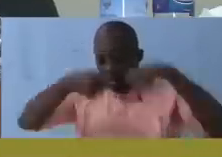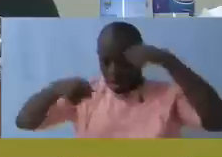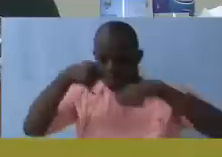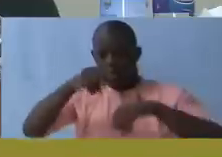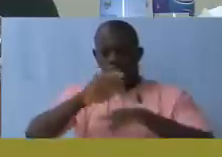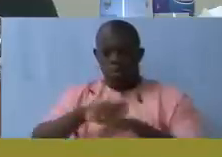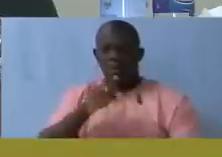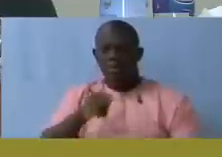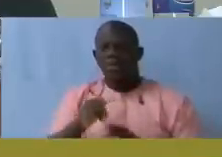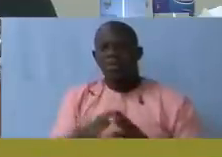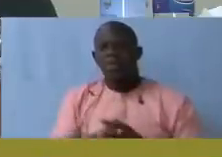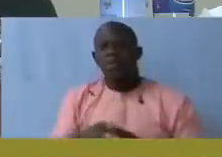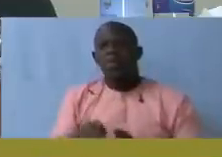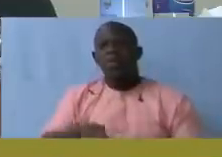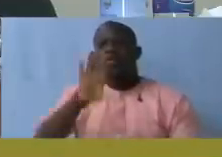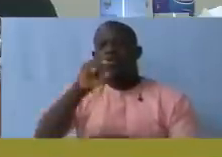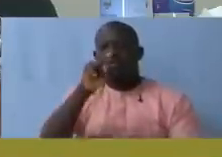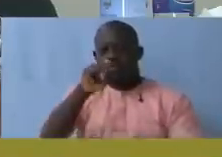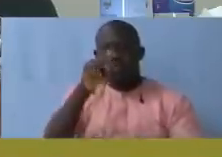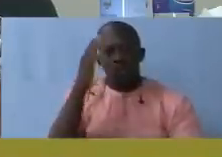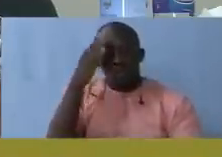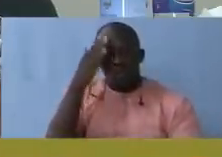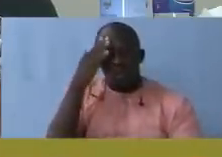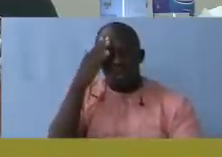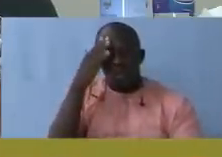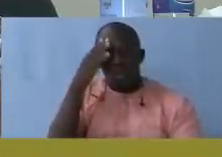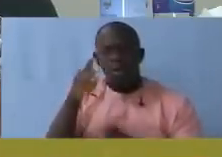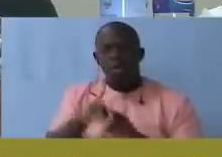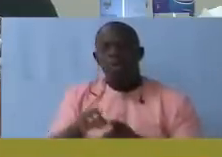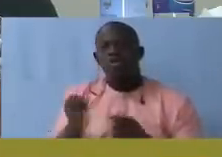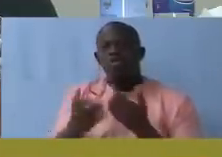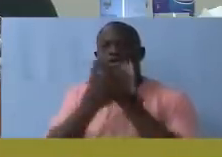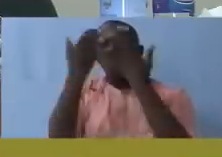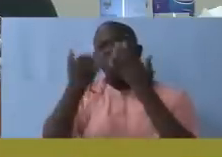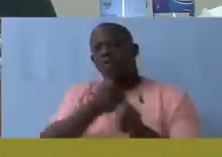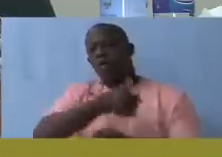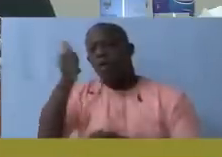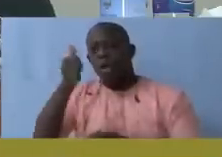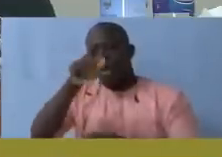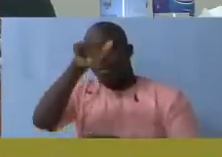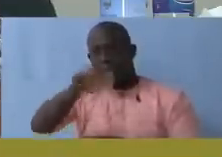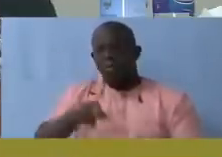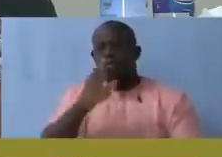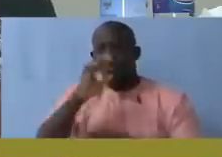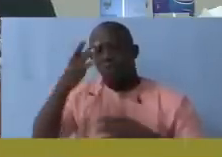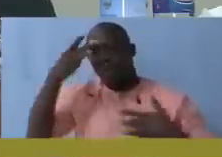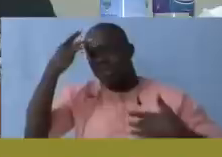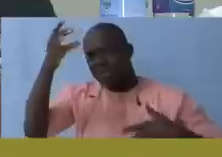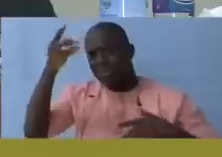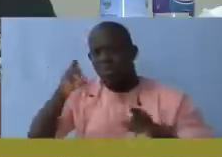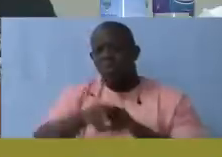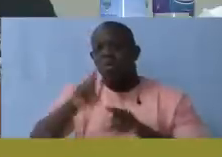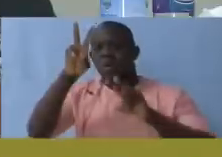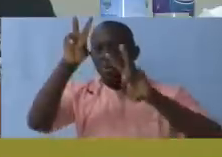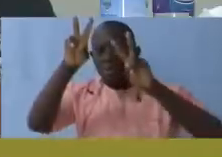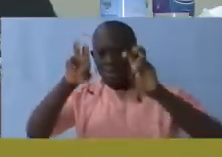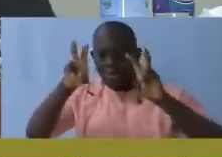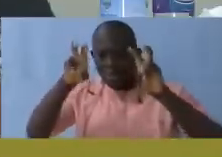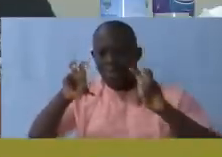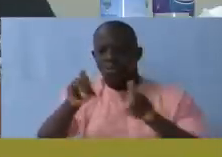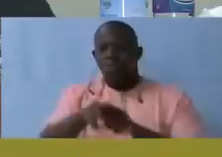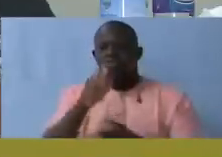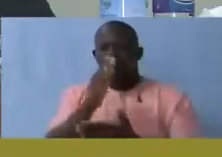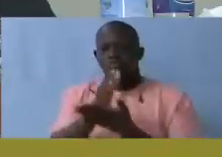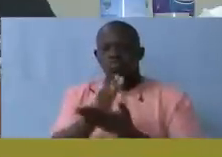And do you in fact realize that some of those patients tested were not in fact